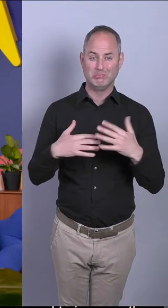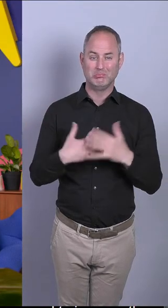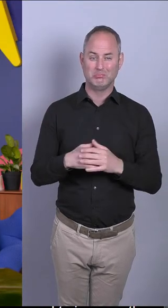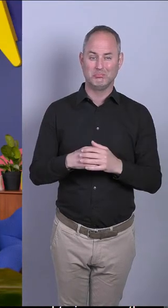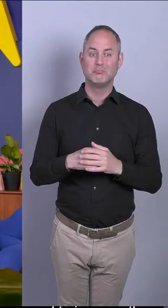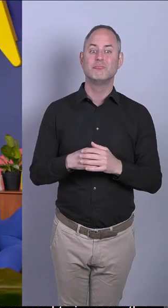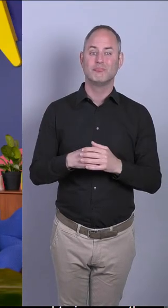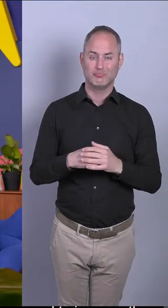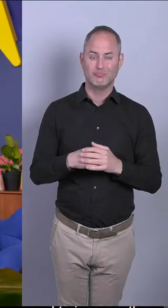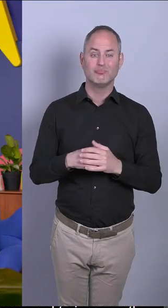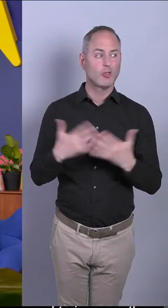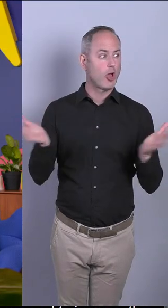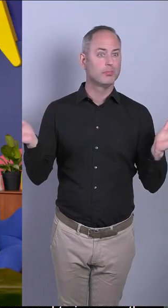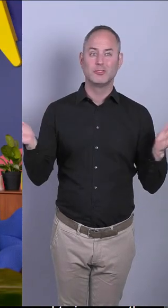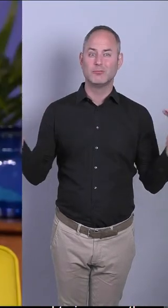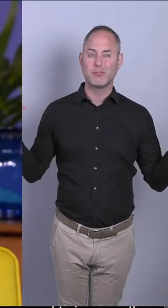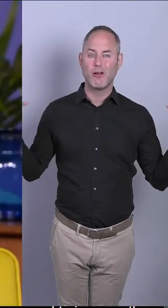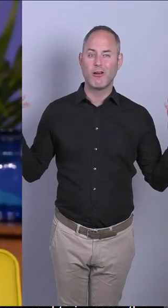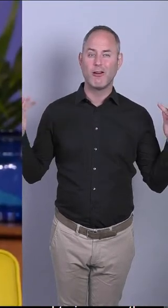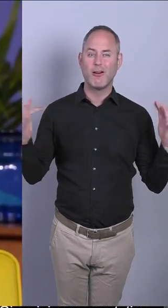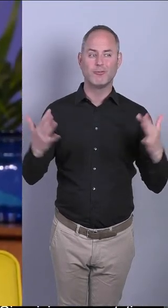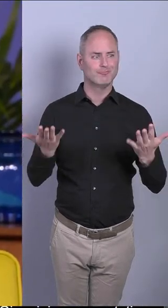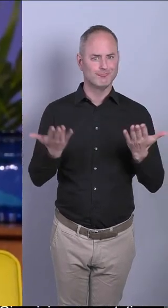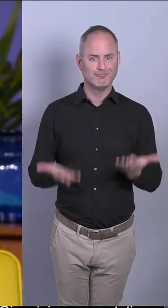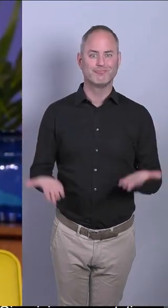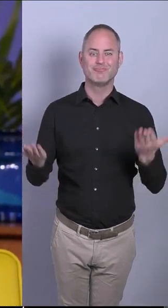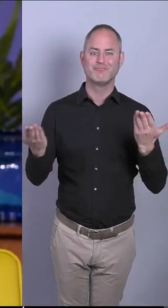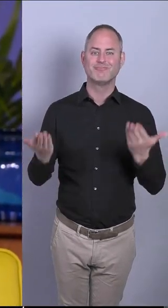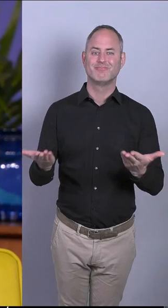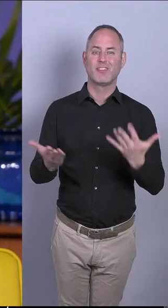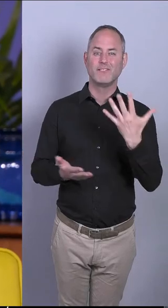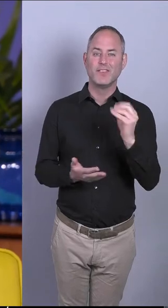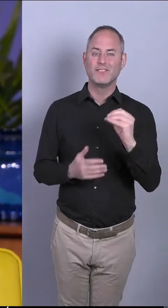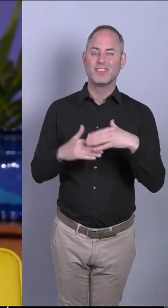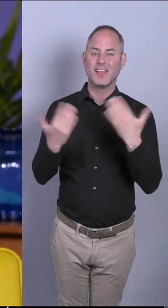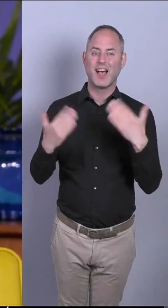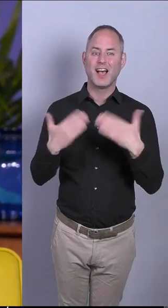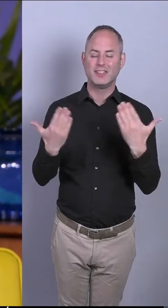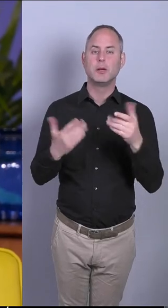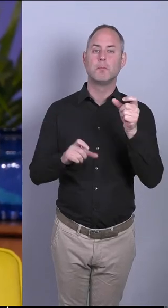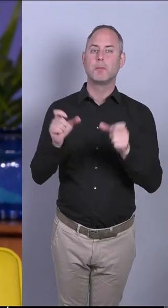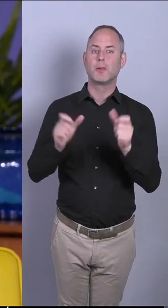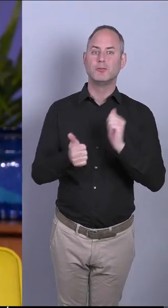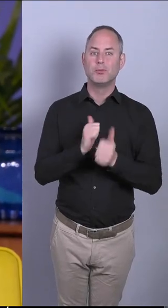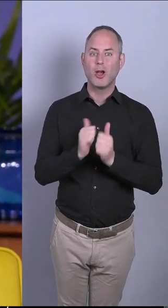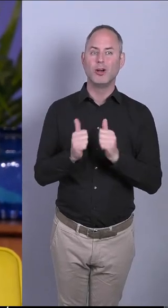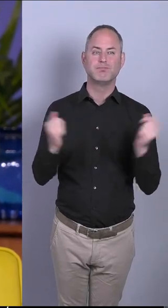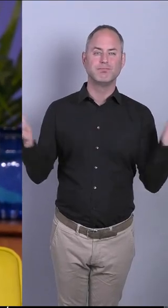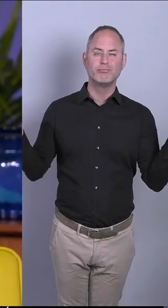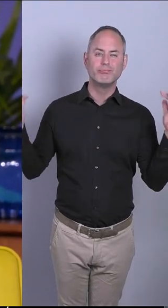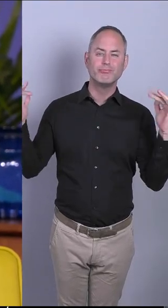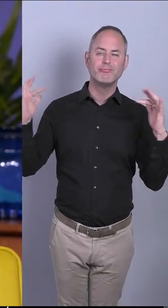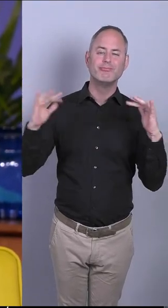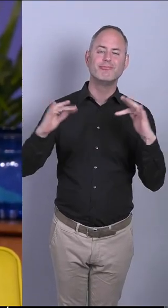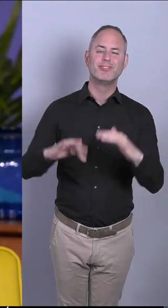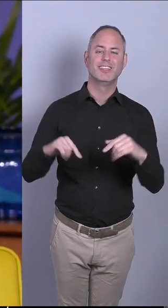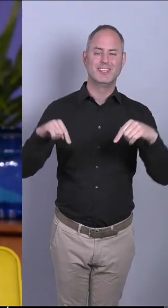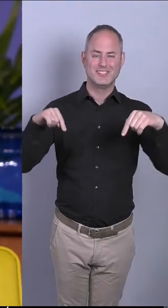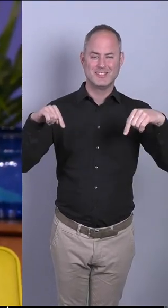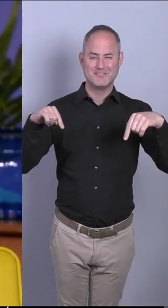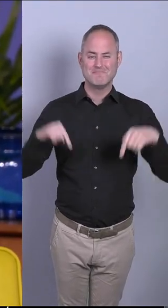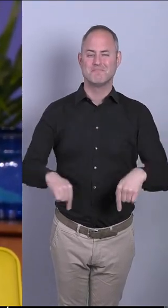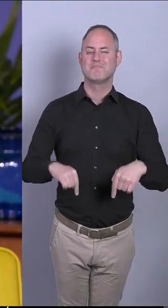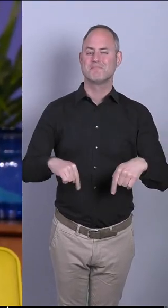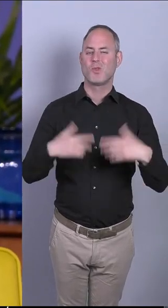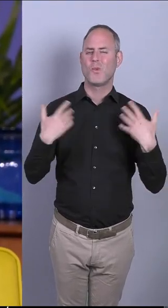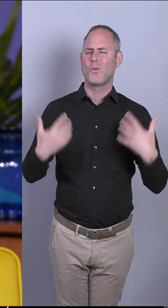now before the opening ceremony, and in 35 days' time, the delegations will come to Germany for the